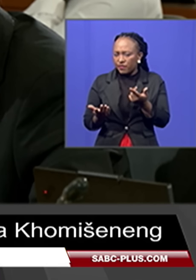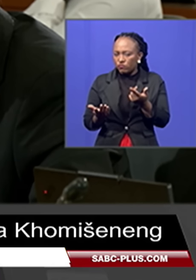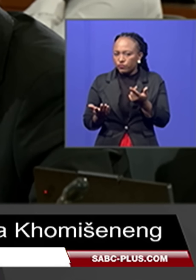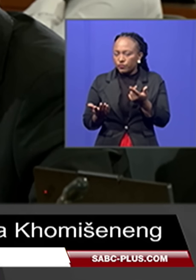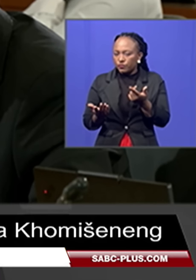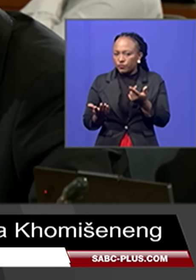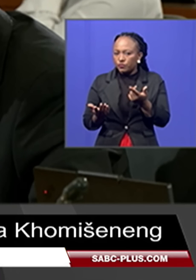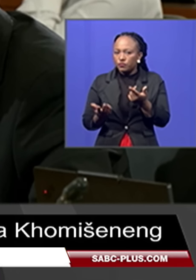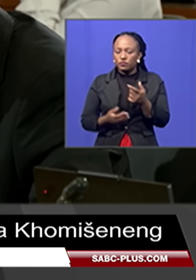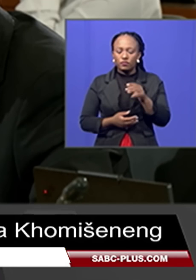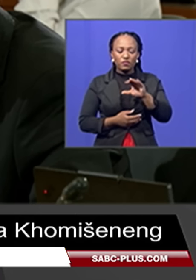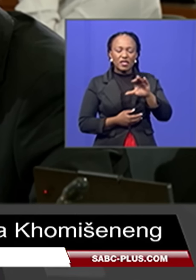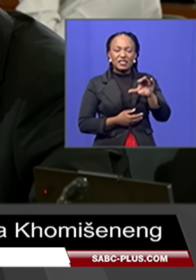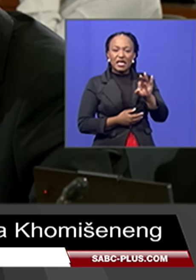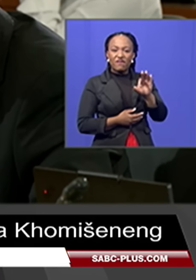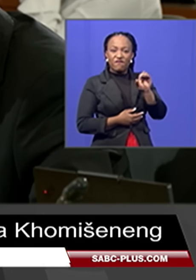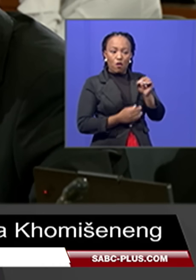for the CFO